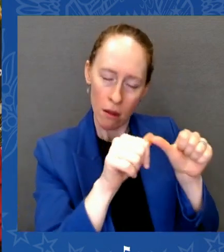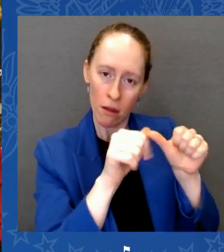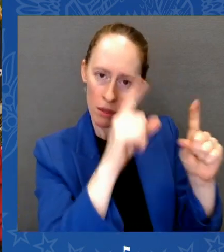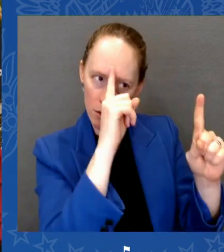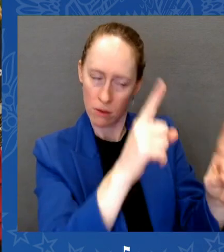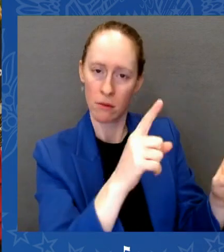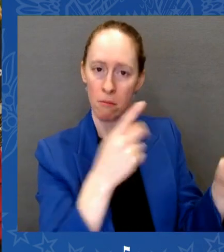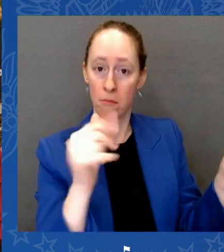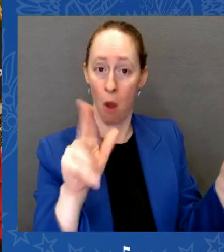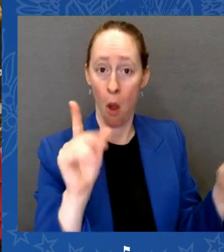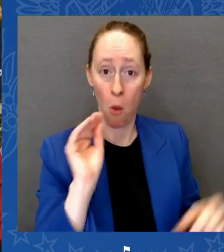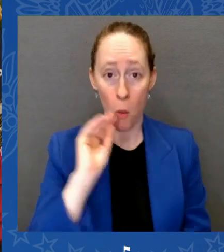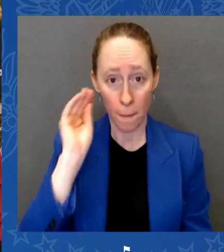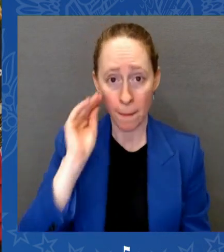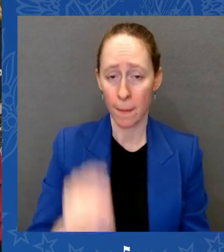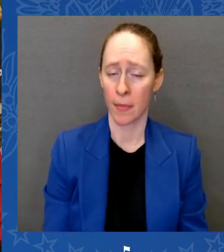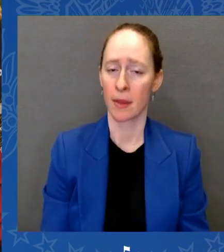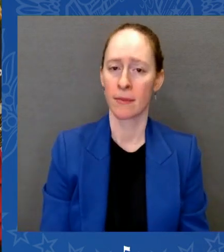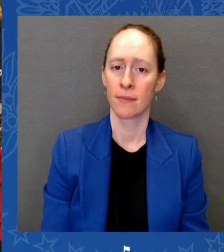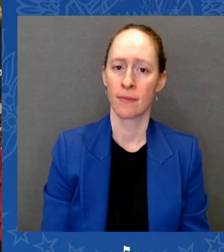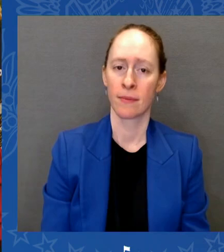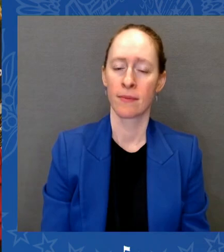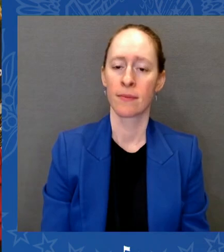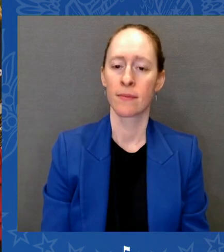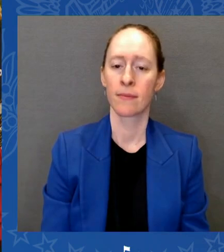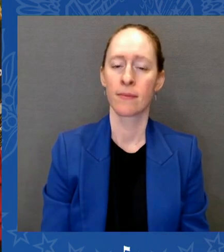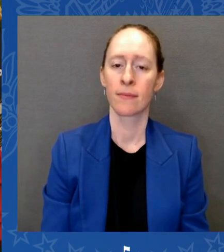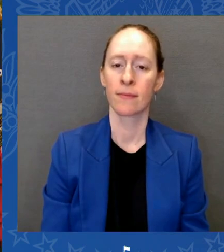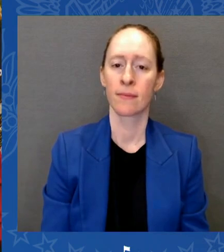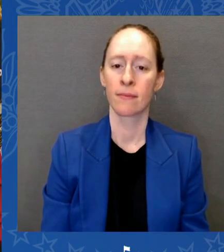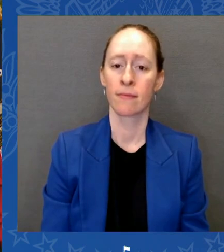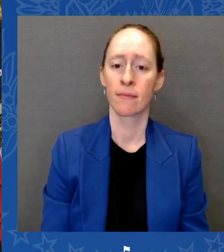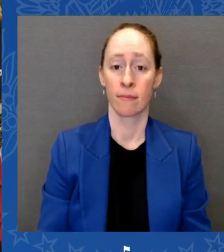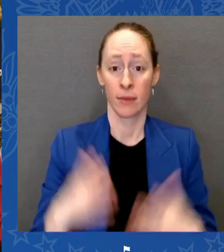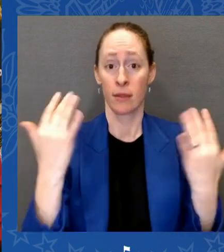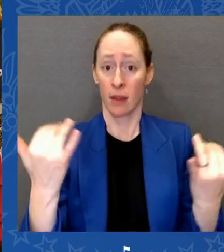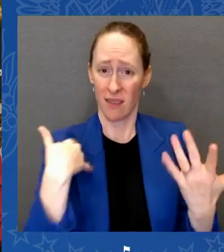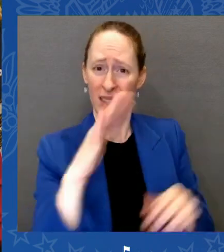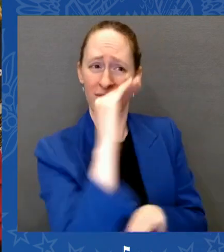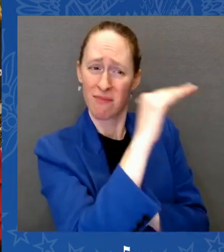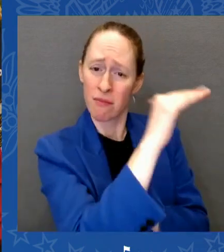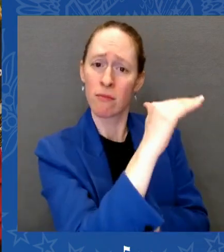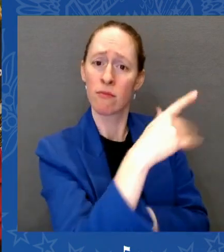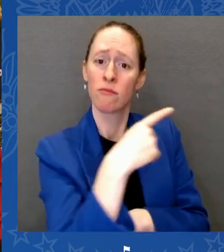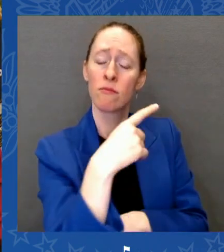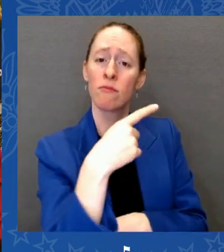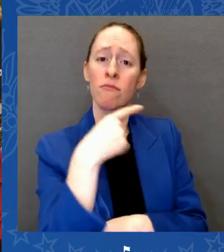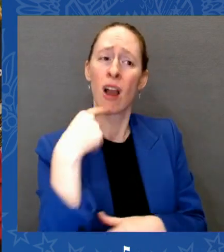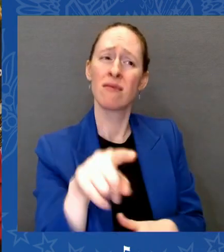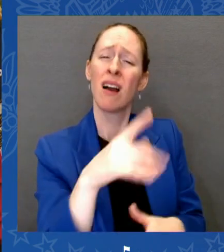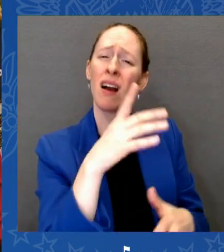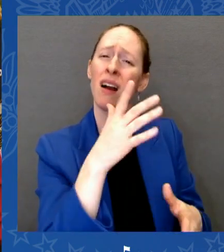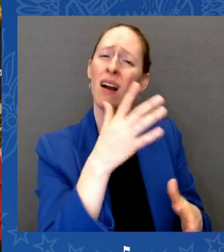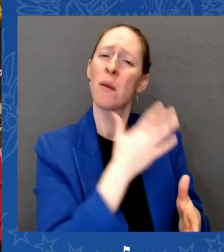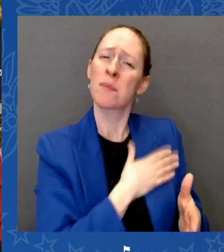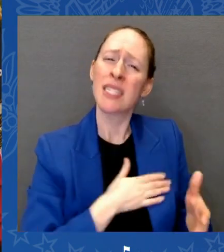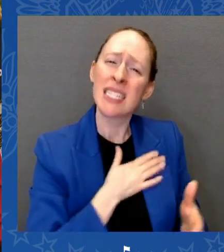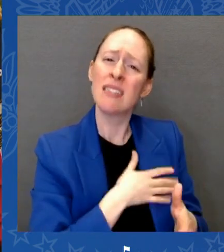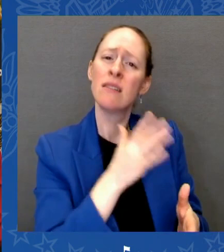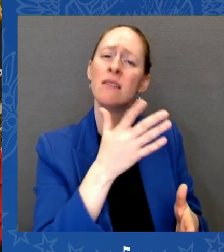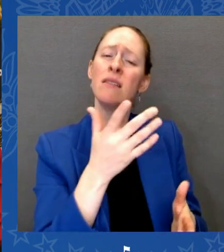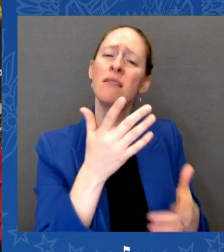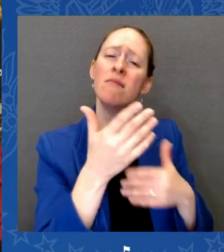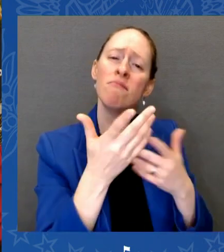are maintained until we are able to bring him home. I don't want any American to sit wrongfully detained and